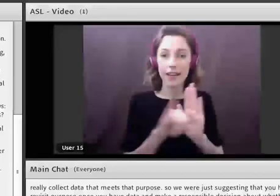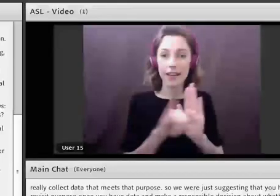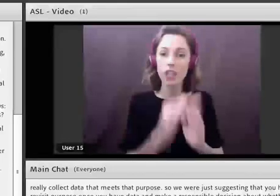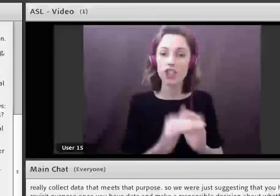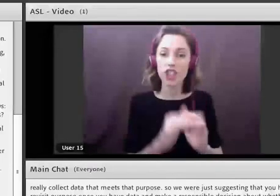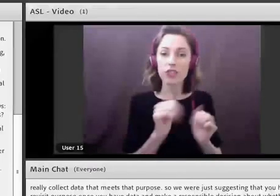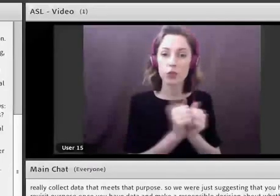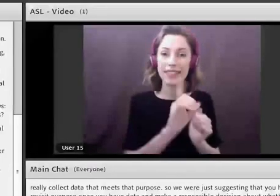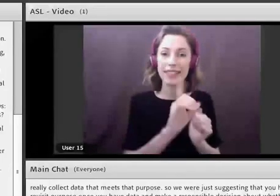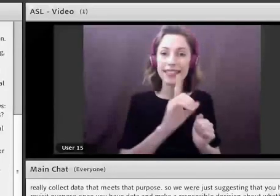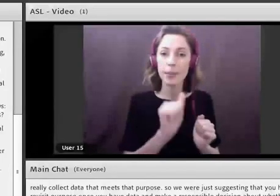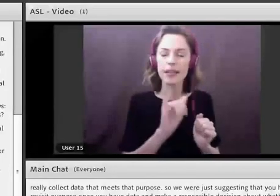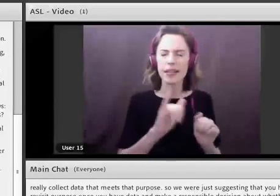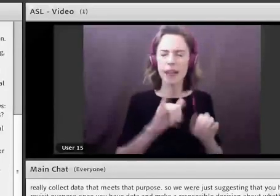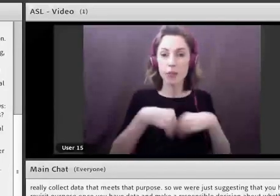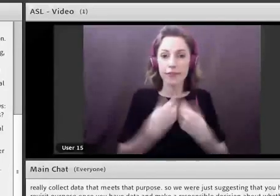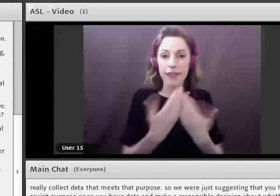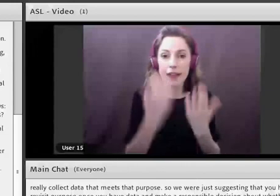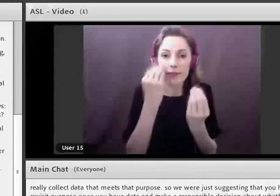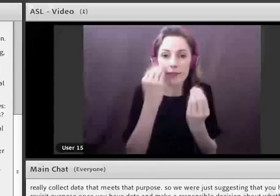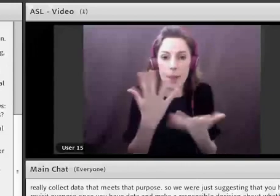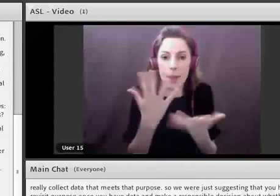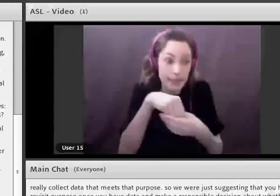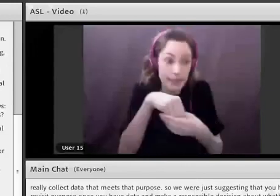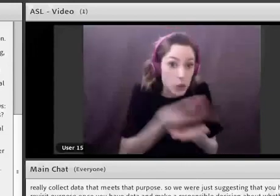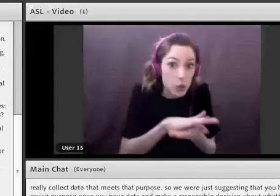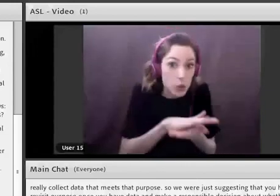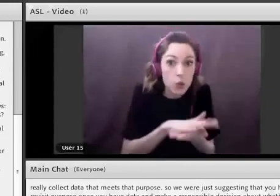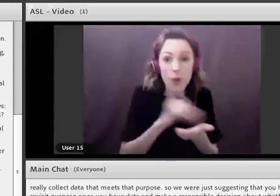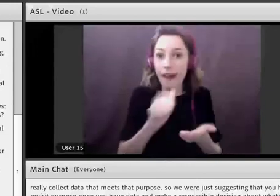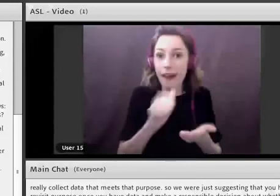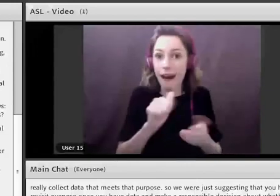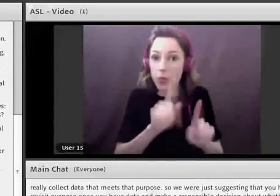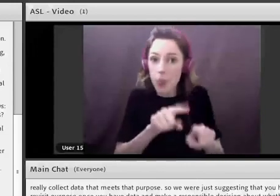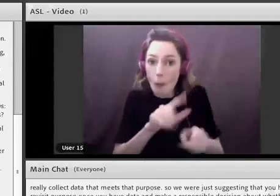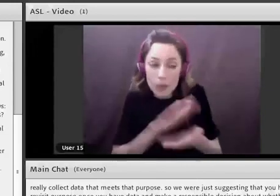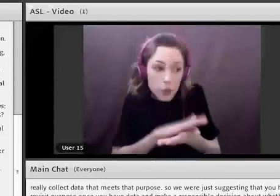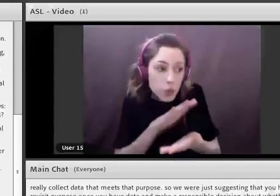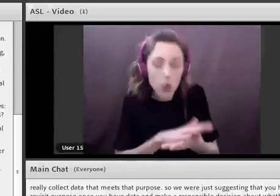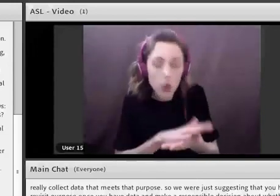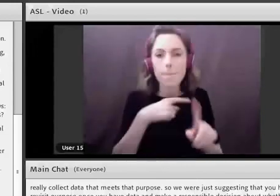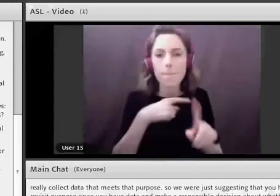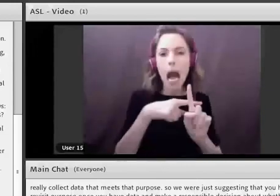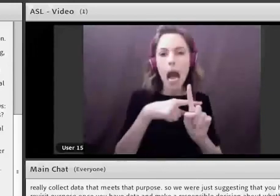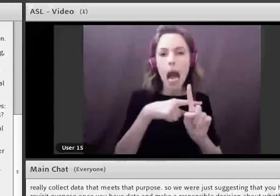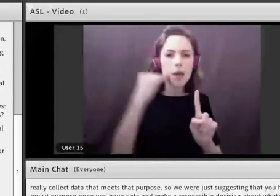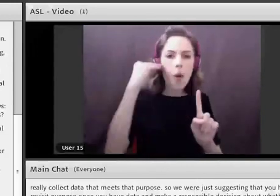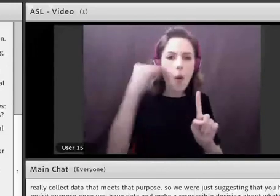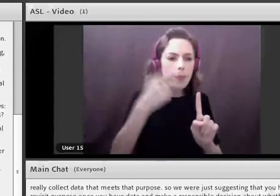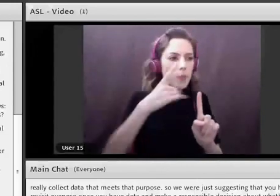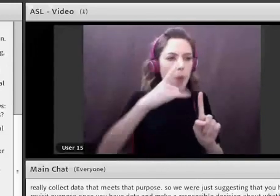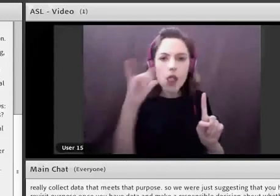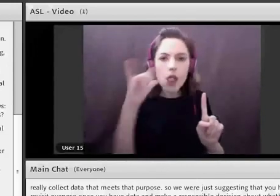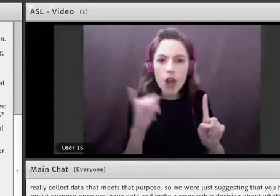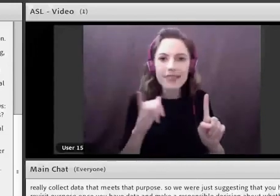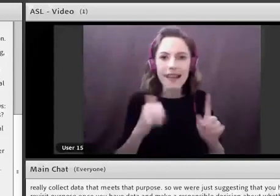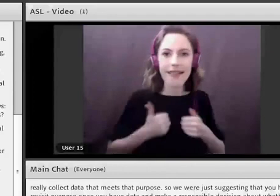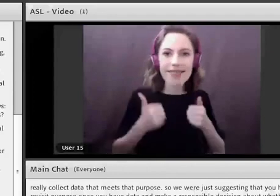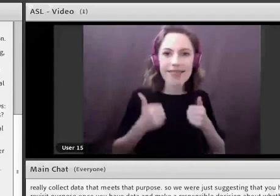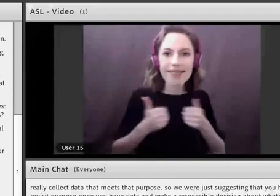in school or out of school, what the home situation is like, what the living conditions are like, et cetera, et cetera. And then